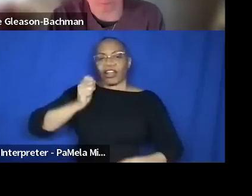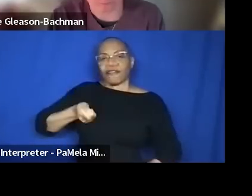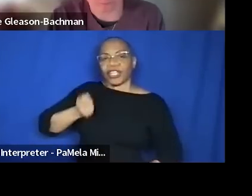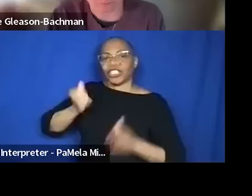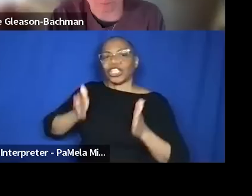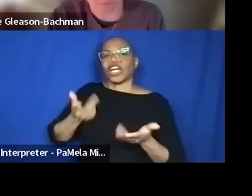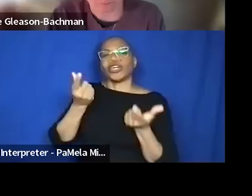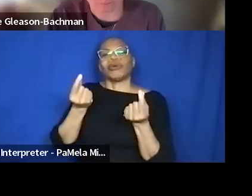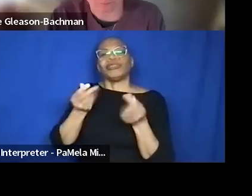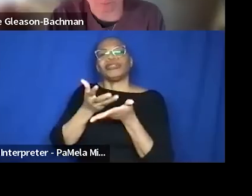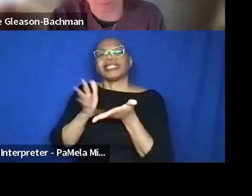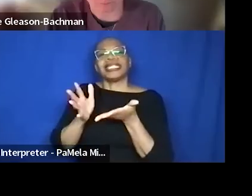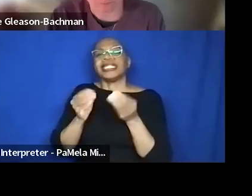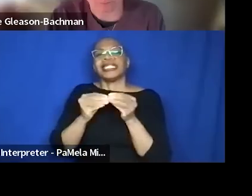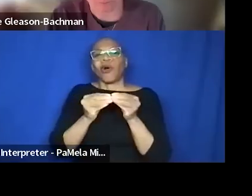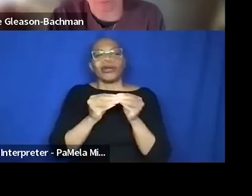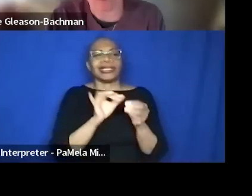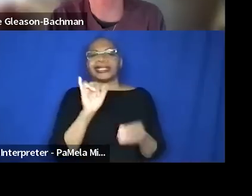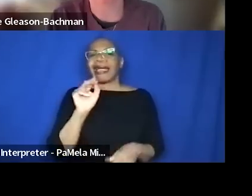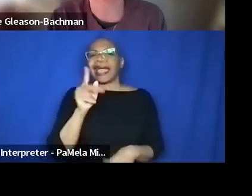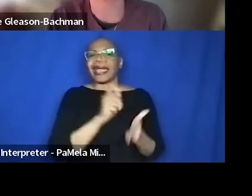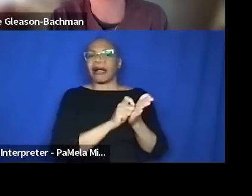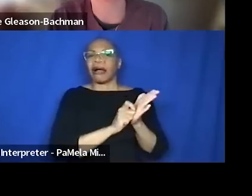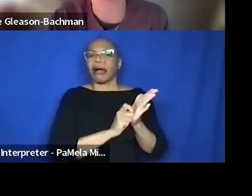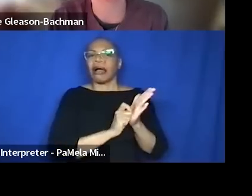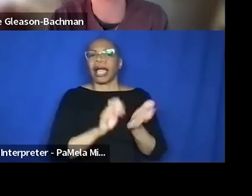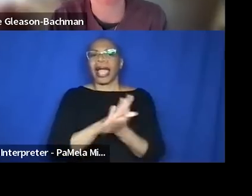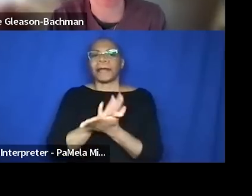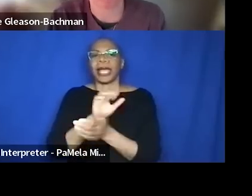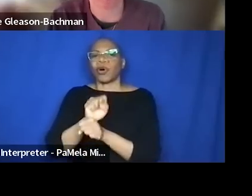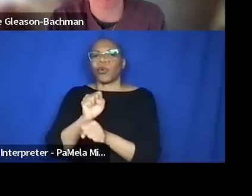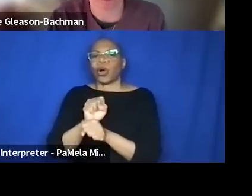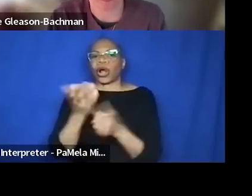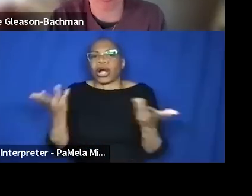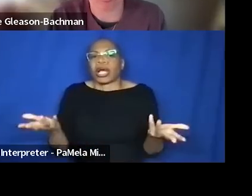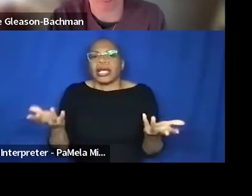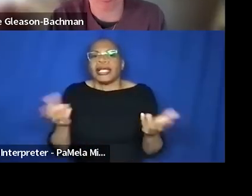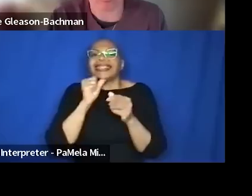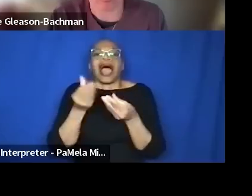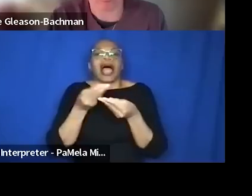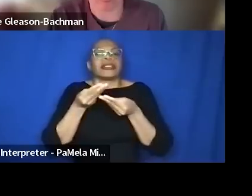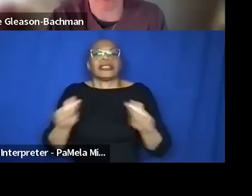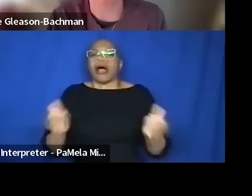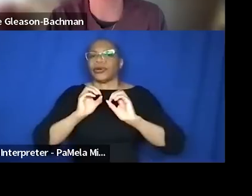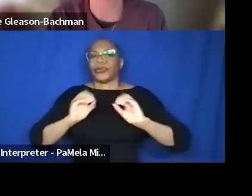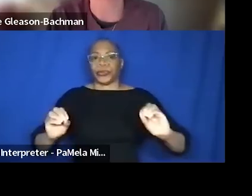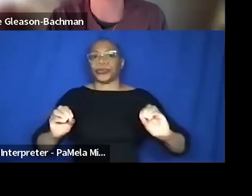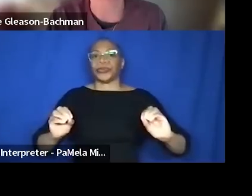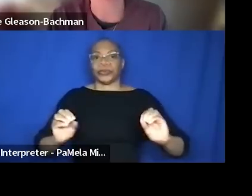just waste a whole lot of ink and paper, because it didn't get anybody anywhere. It didn't solve anything.